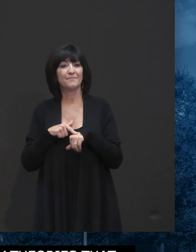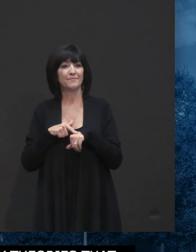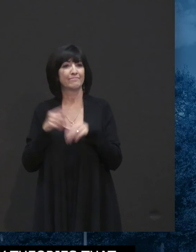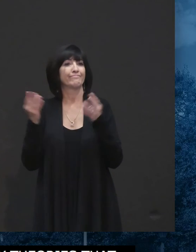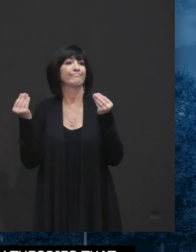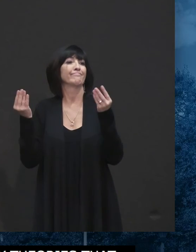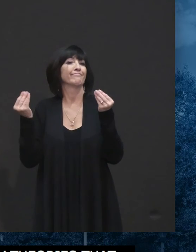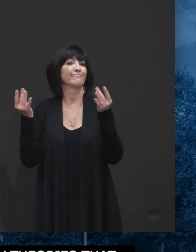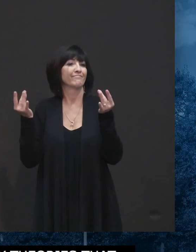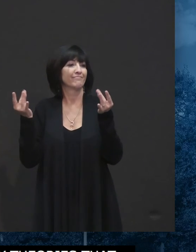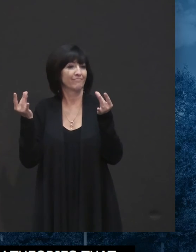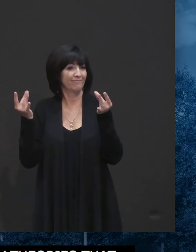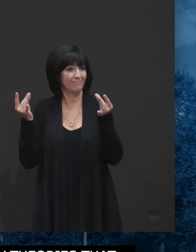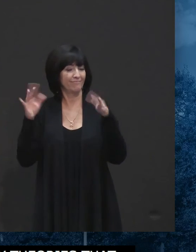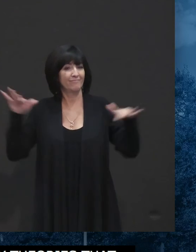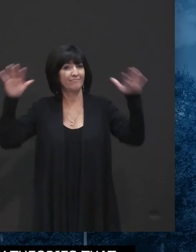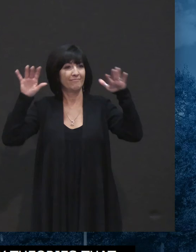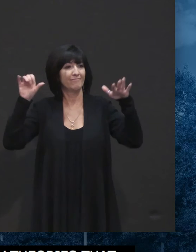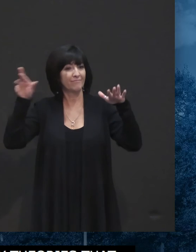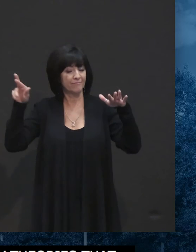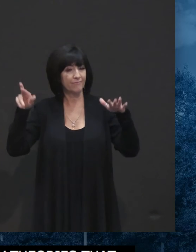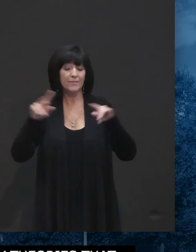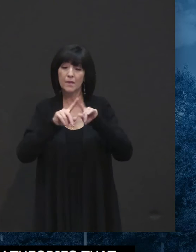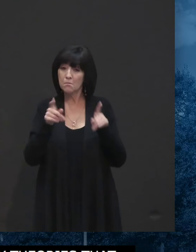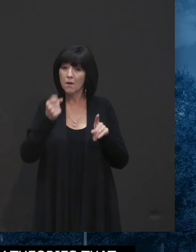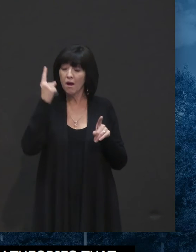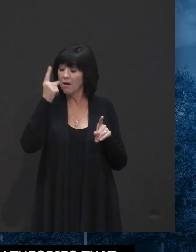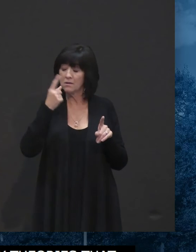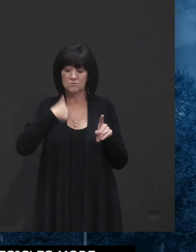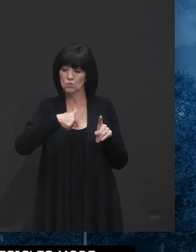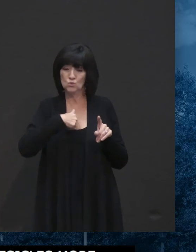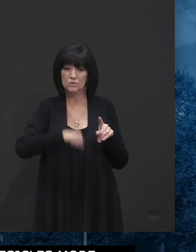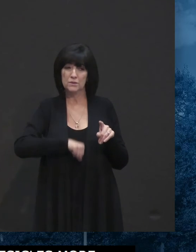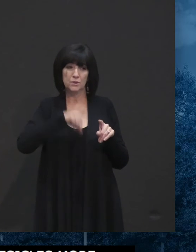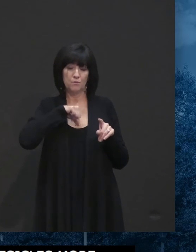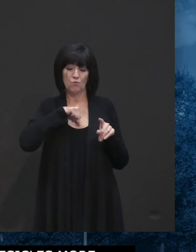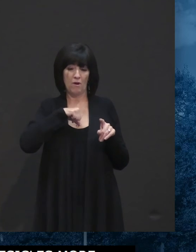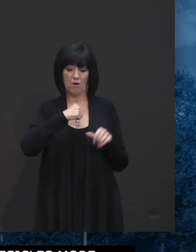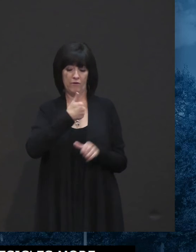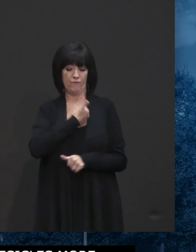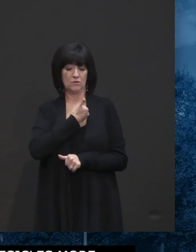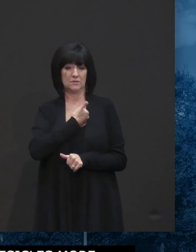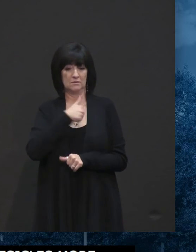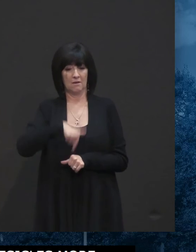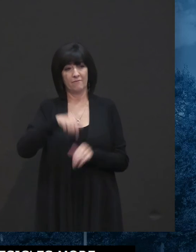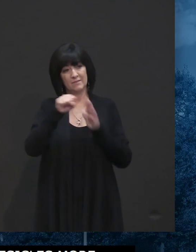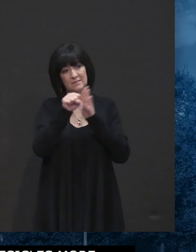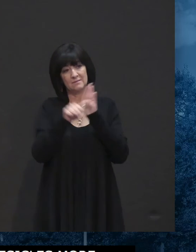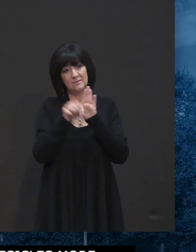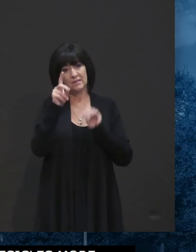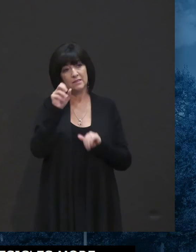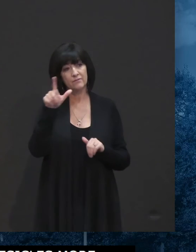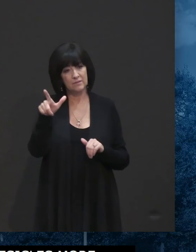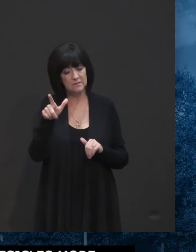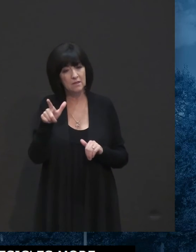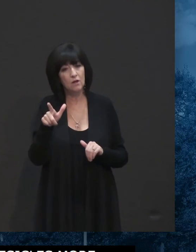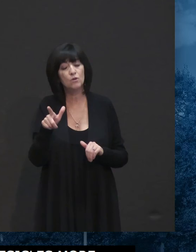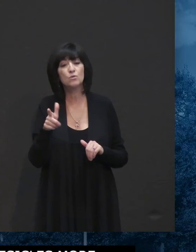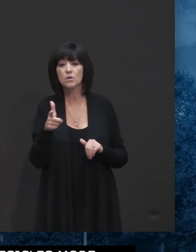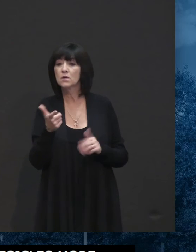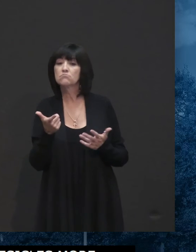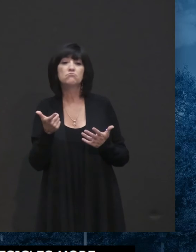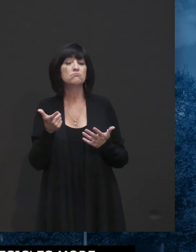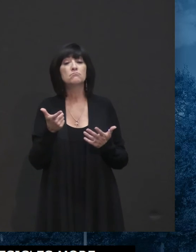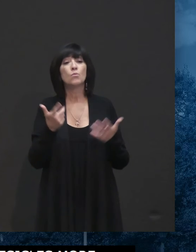should be very proud as a state for how we're doing as far as whether it's the face coverings